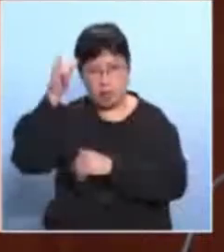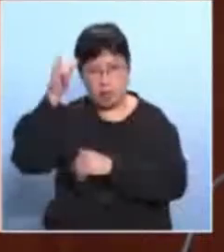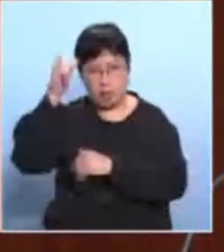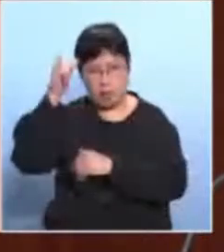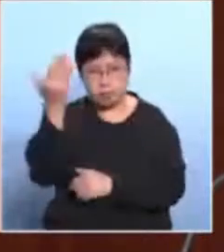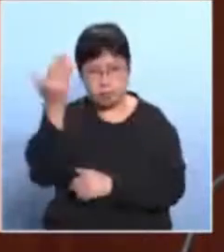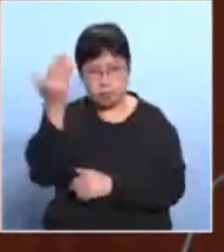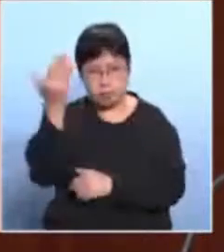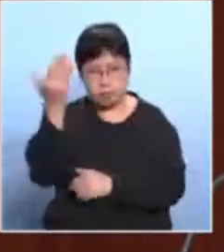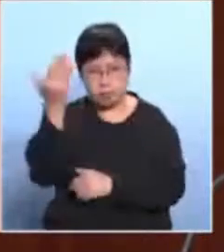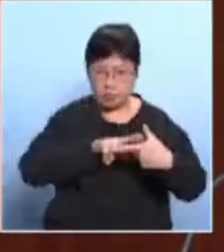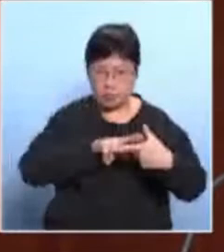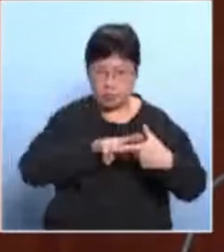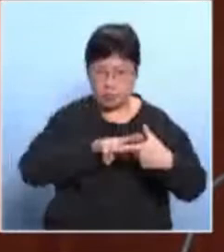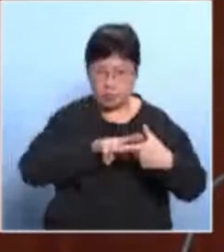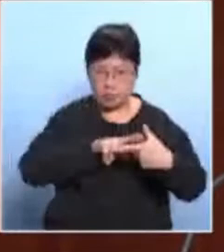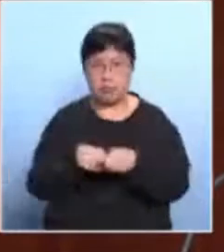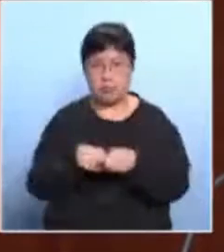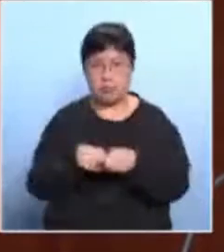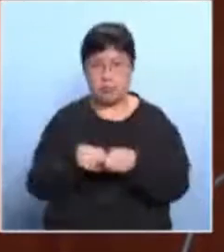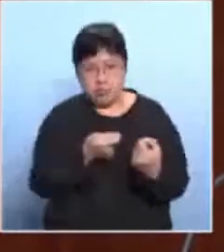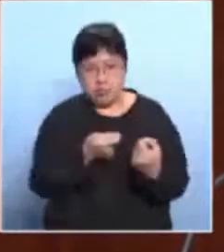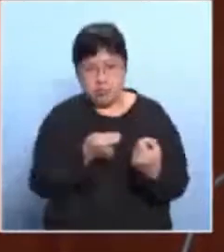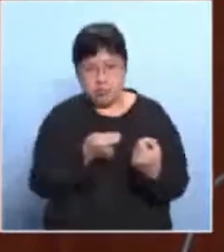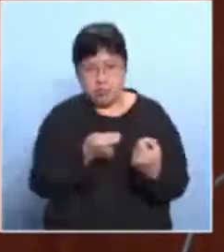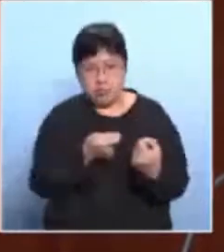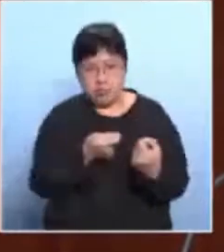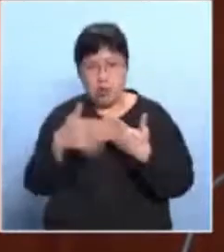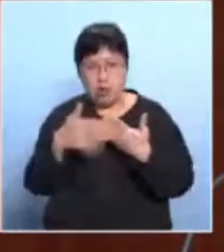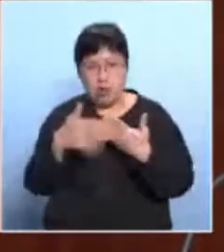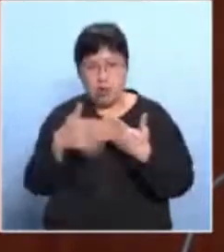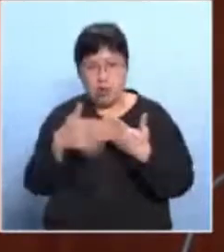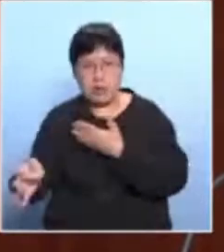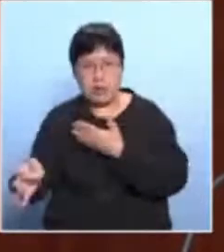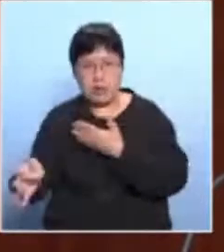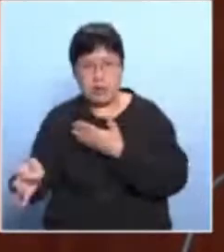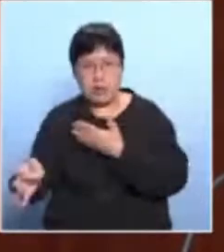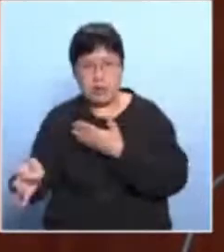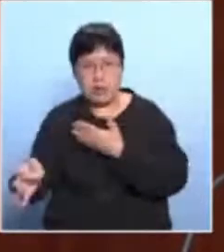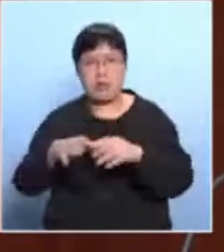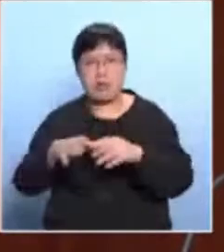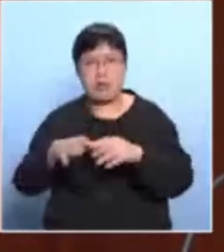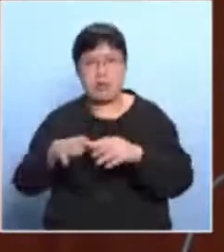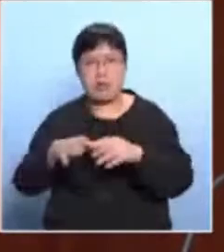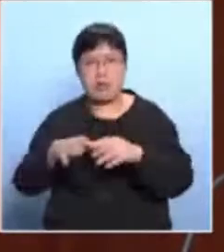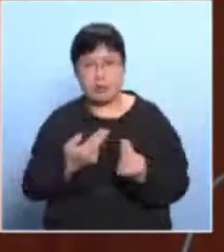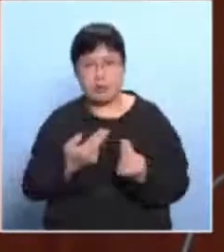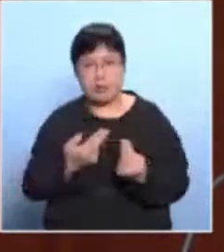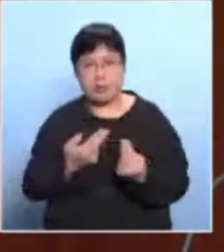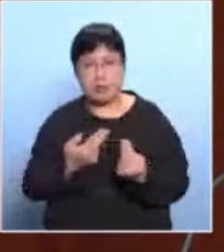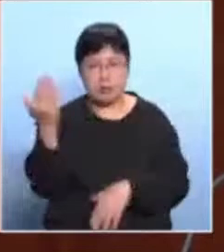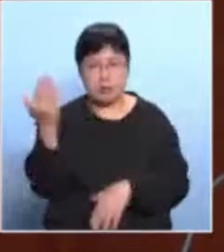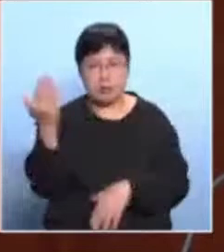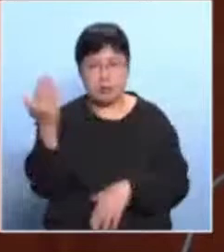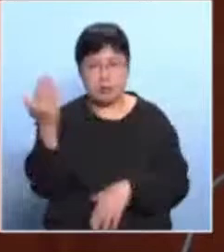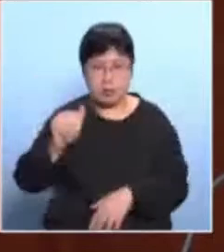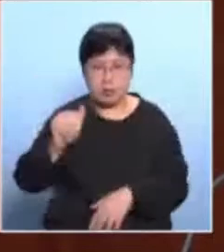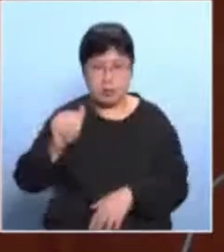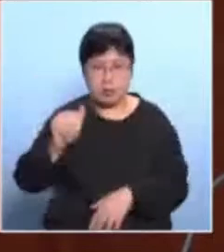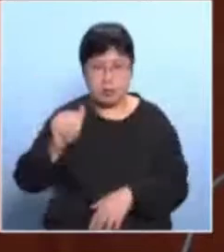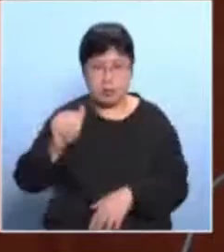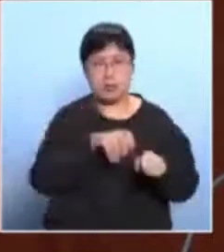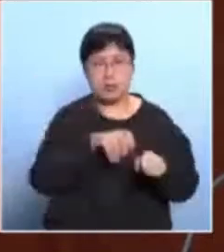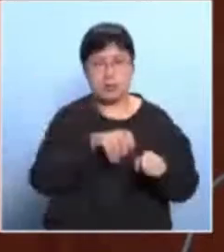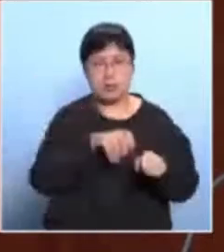This will promote cultural and ecotourism of Shuttlecock and nearby outlying islands. We will also explore with the